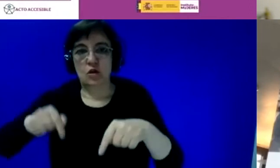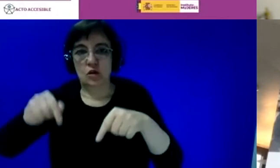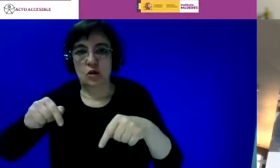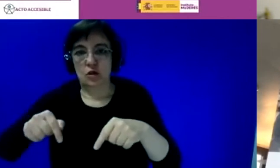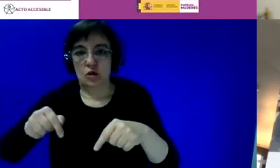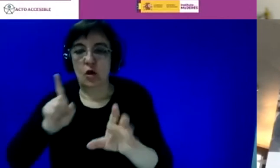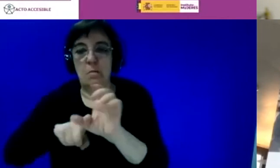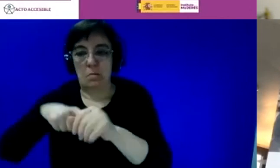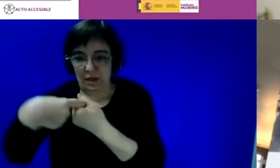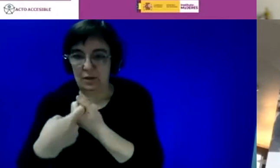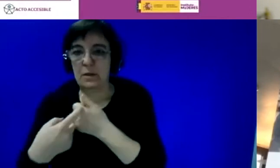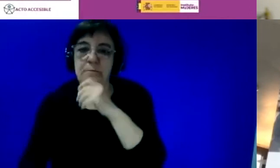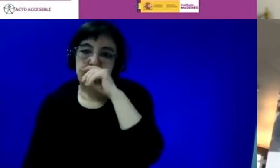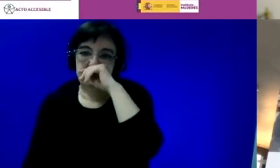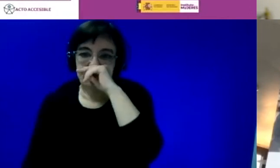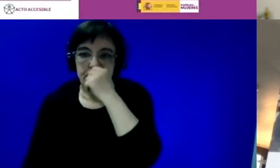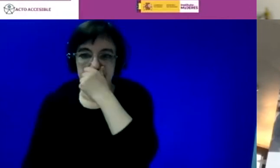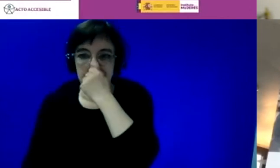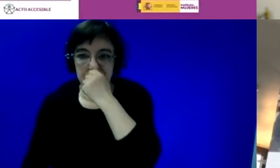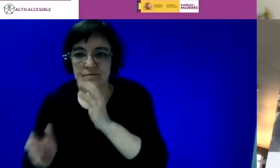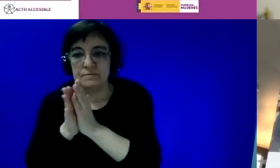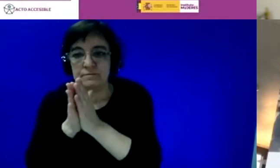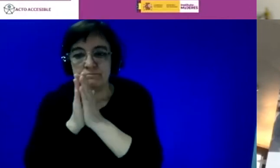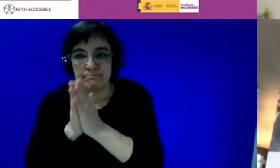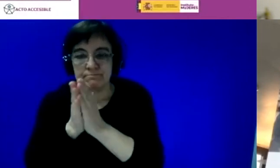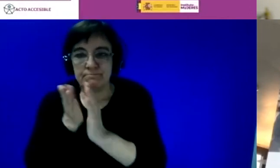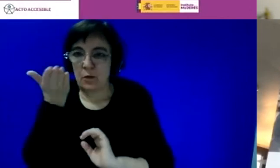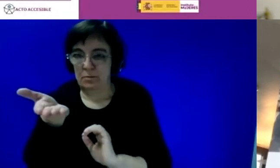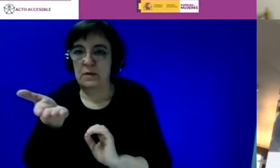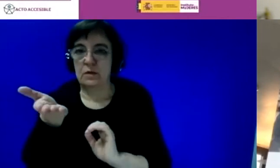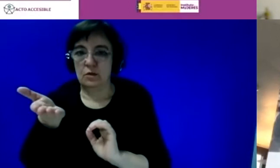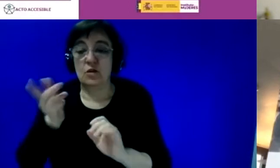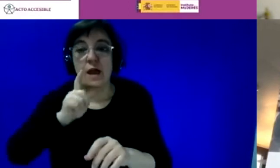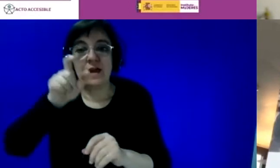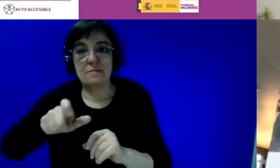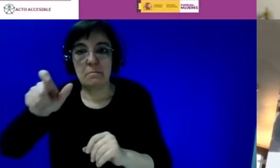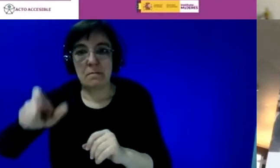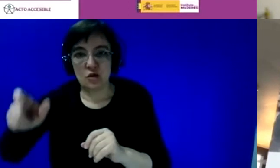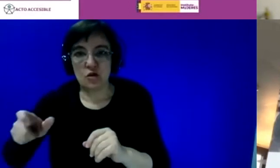partners, the organizations who will be taking part today. So please,